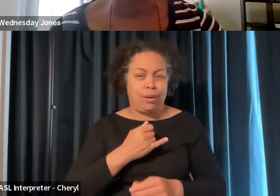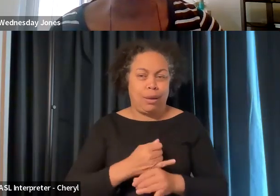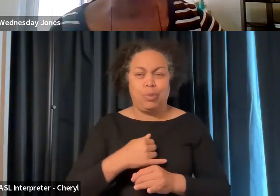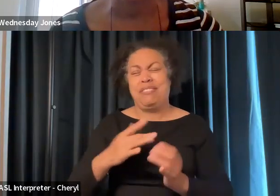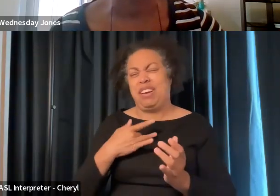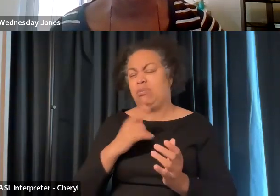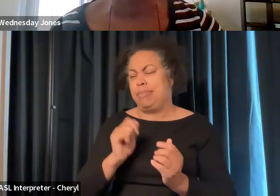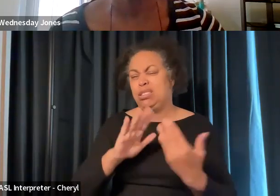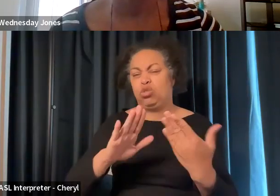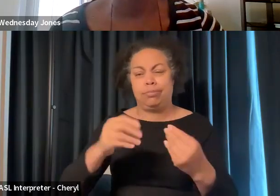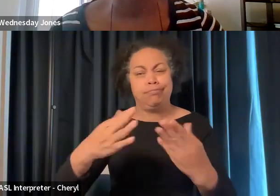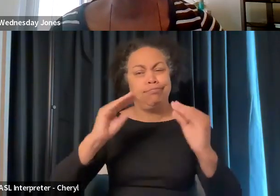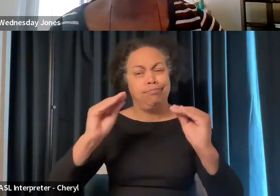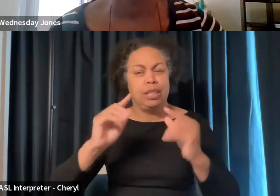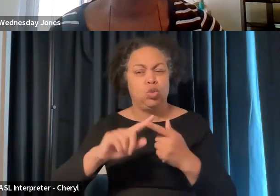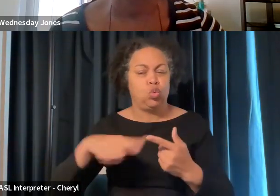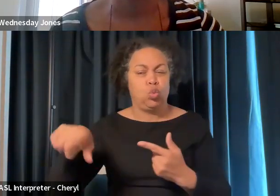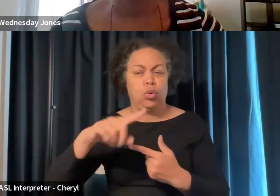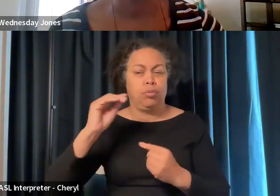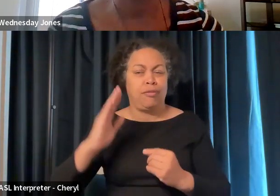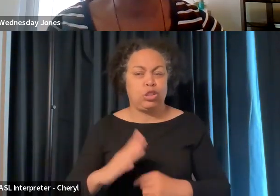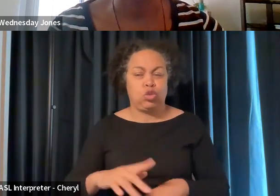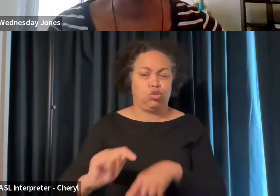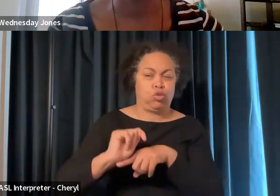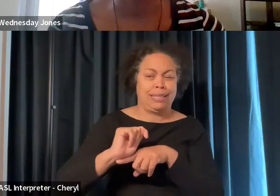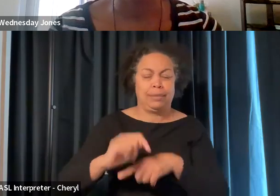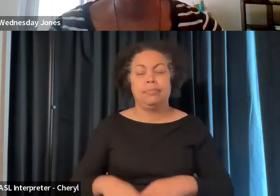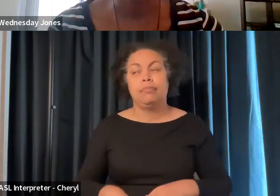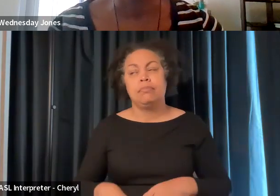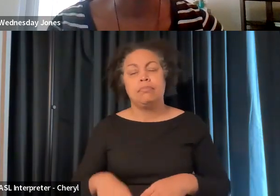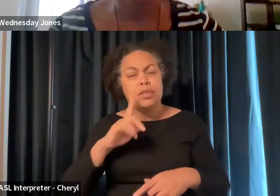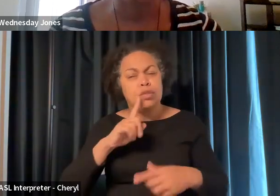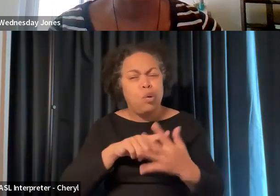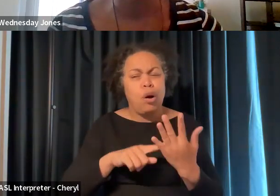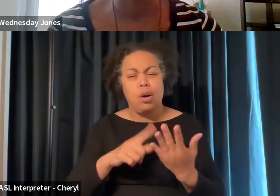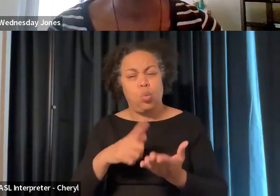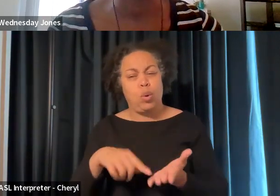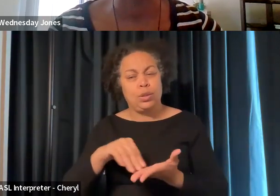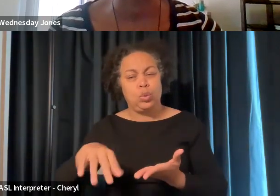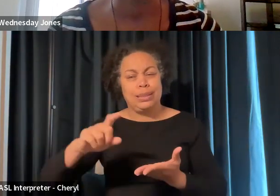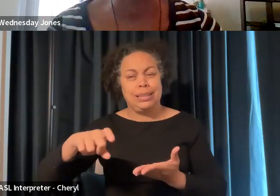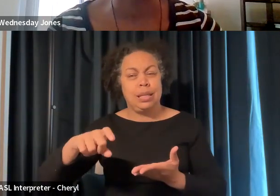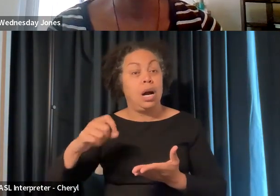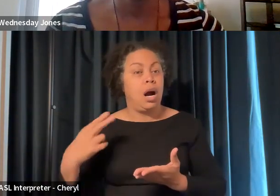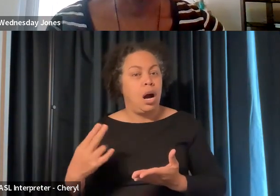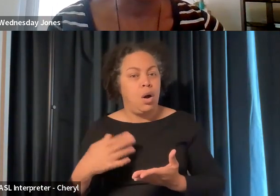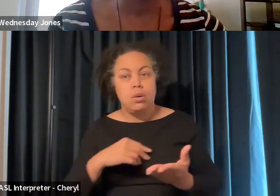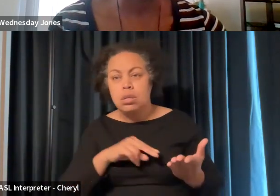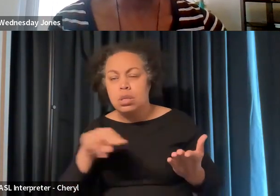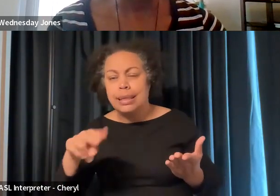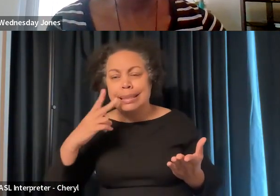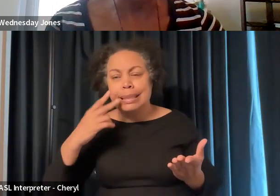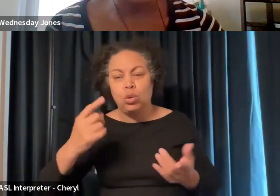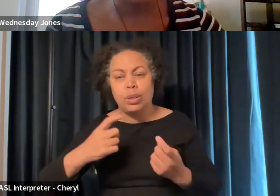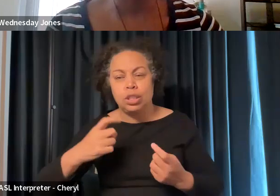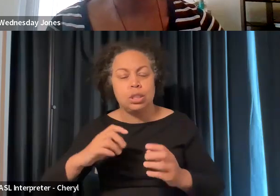address it. And then just addressing the needs of different students on campus. Oh wait, I noticed that there's some questions coming up.